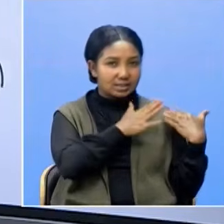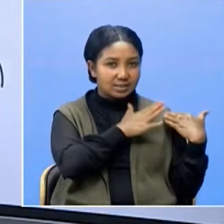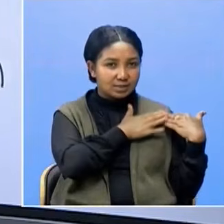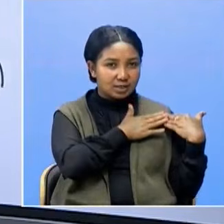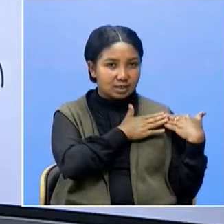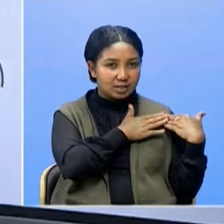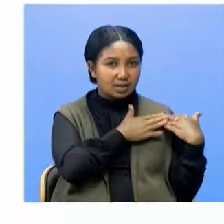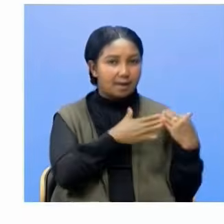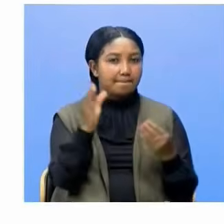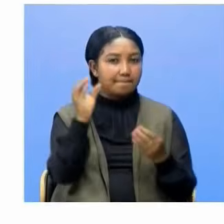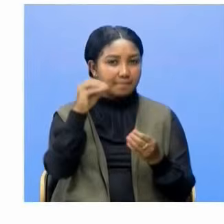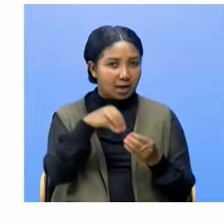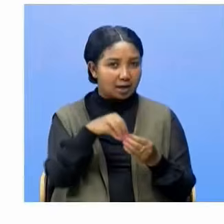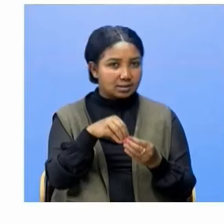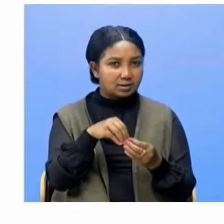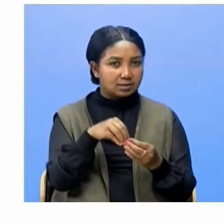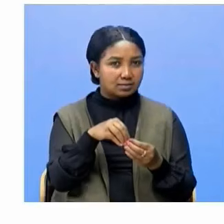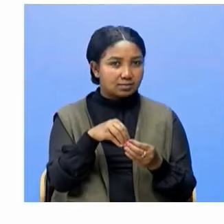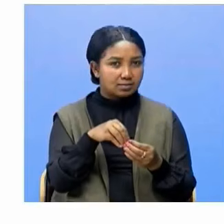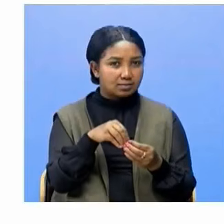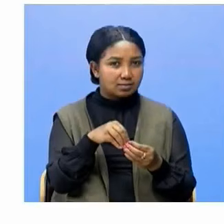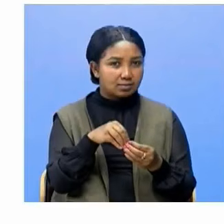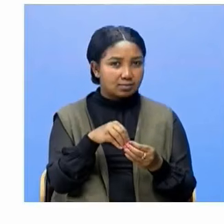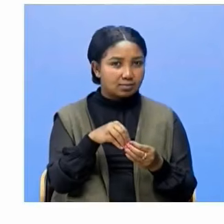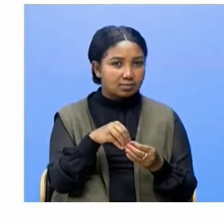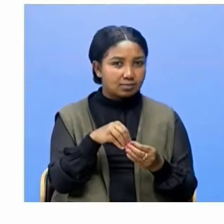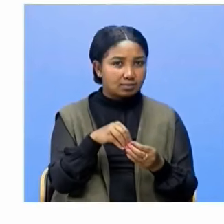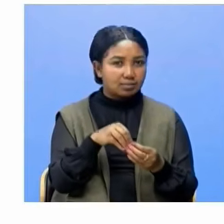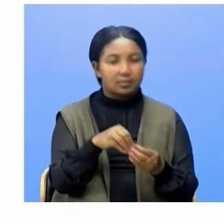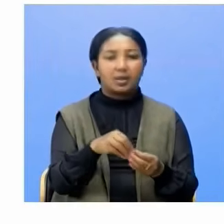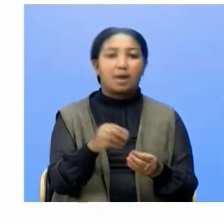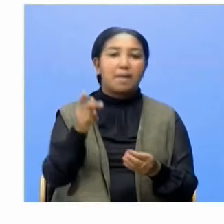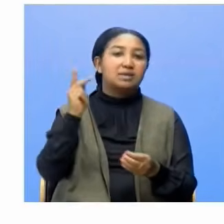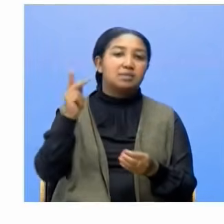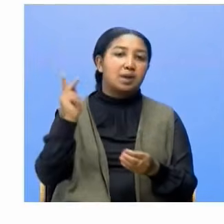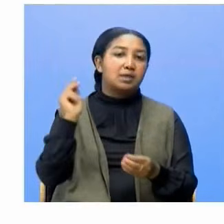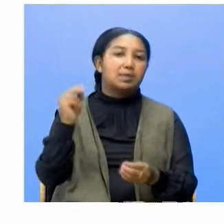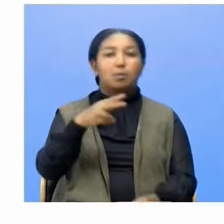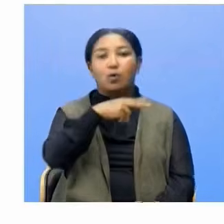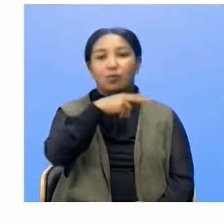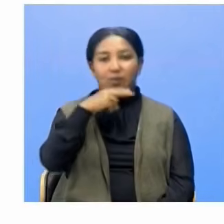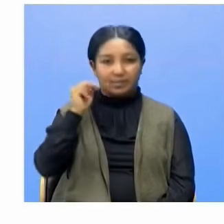subject plus, yes? Yes, the past participle.